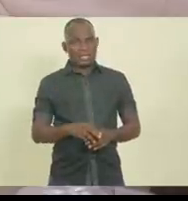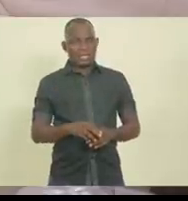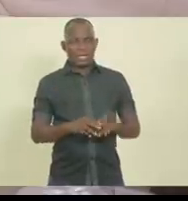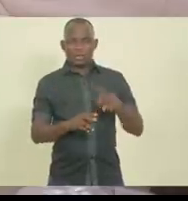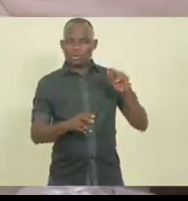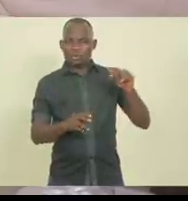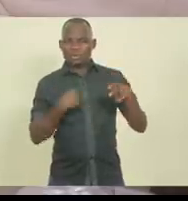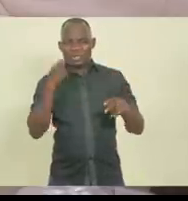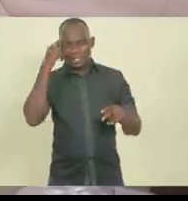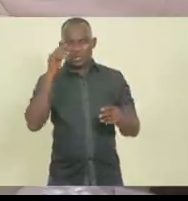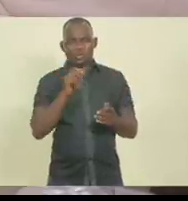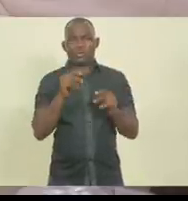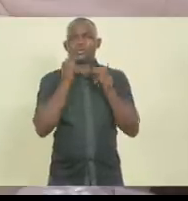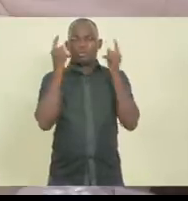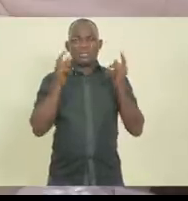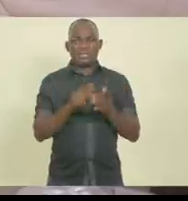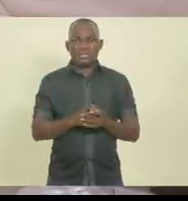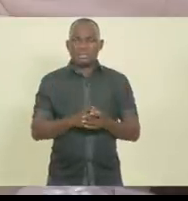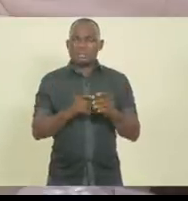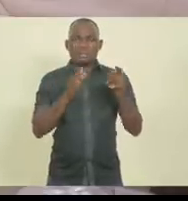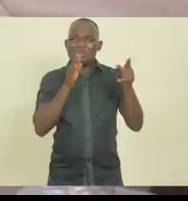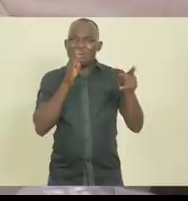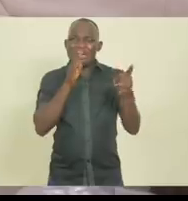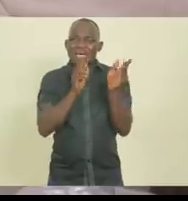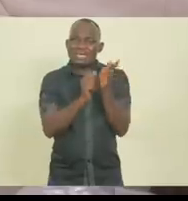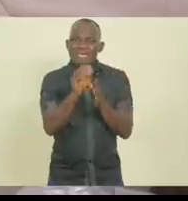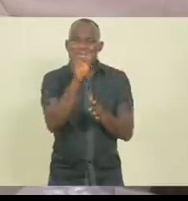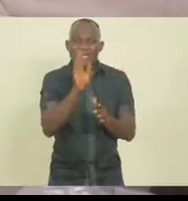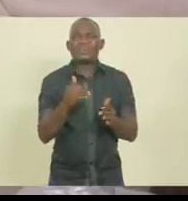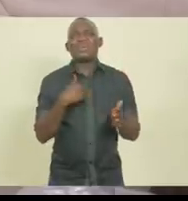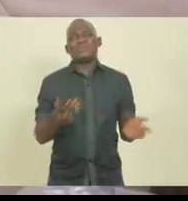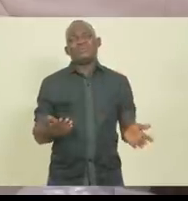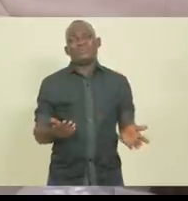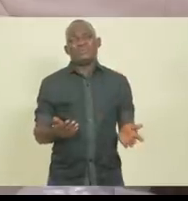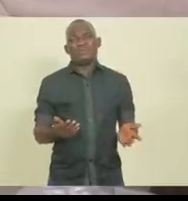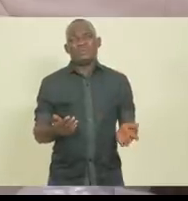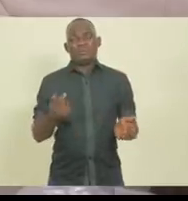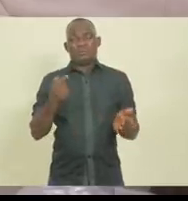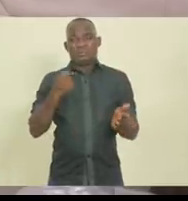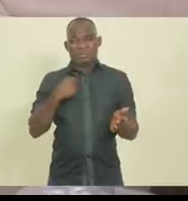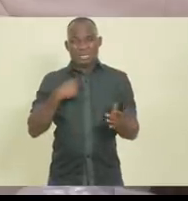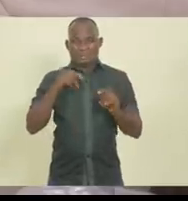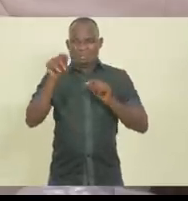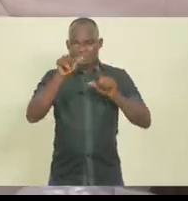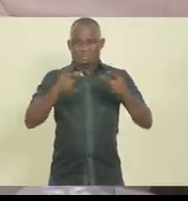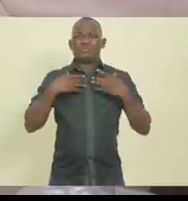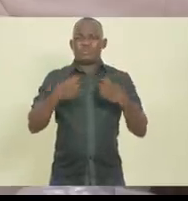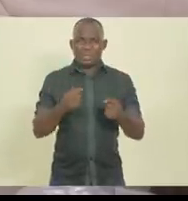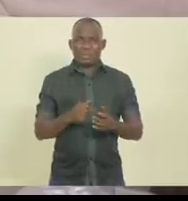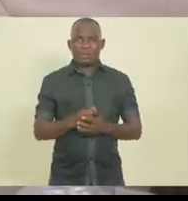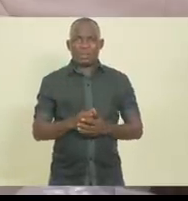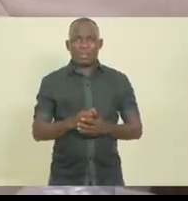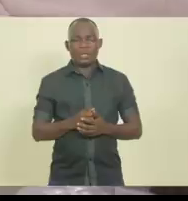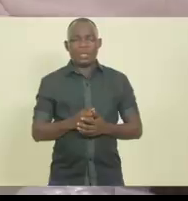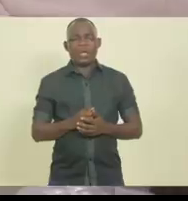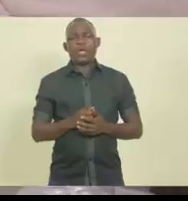Madam, I thought you were surprised at how healthy your mom is. She's as strong as a field. I hope there is no problem. Oh, there's about